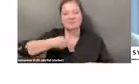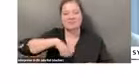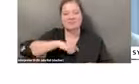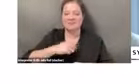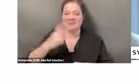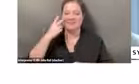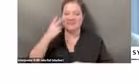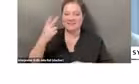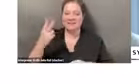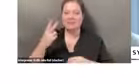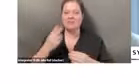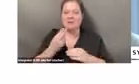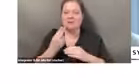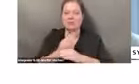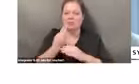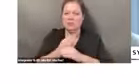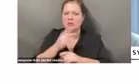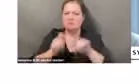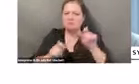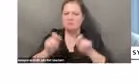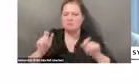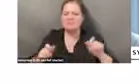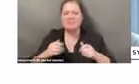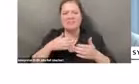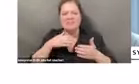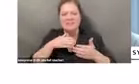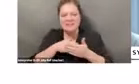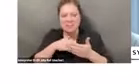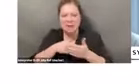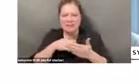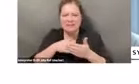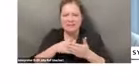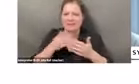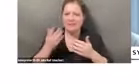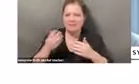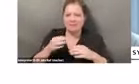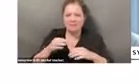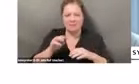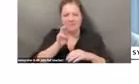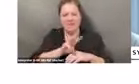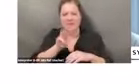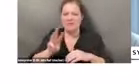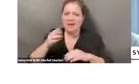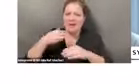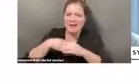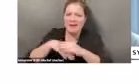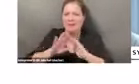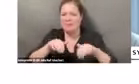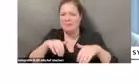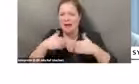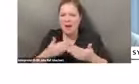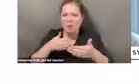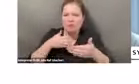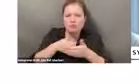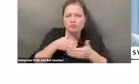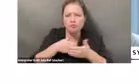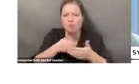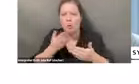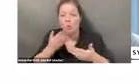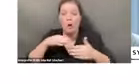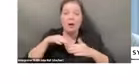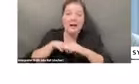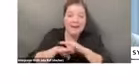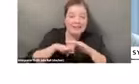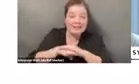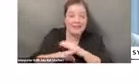Directive Erasmus project. We are sending live from beautiful Cyprus. Unfortunately, we are indoors, otherwise